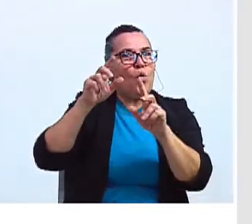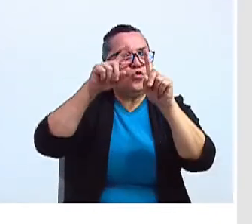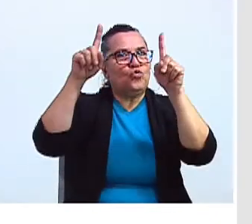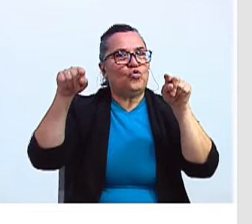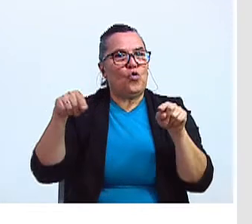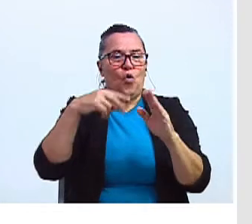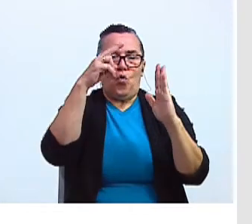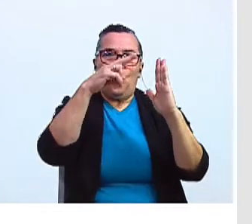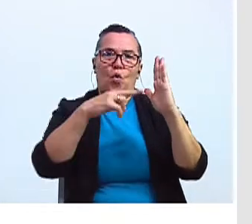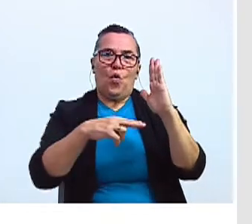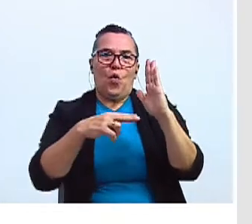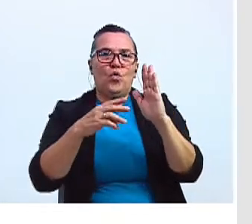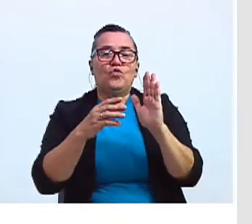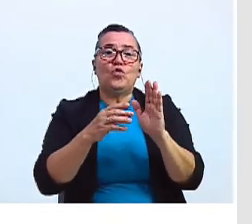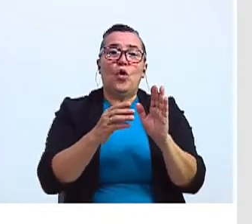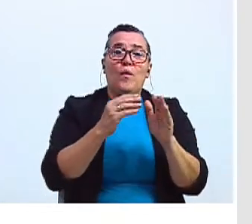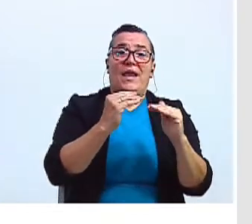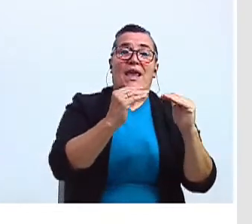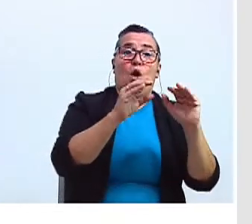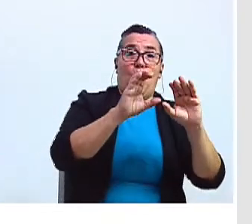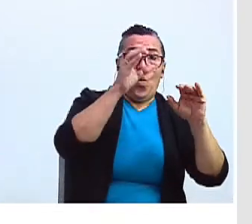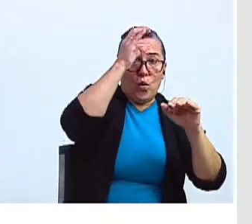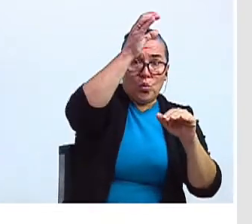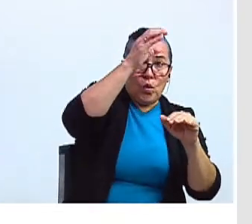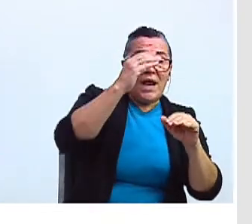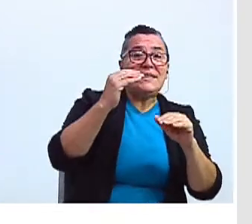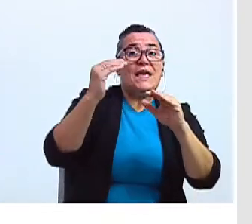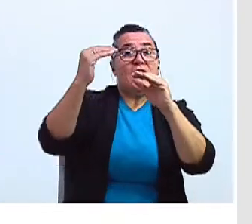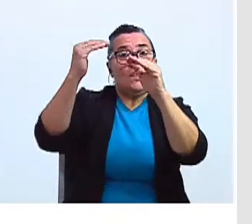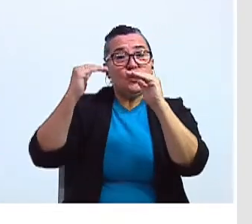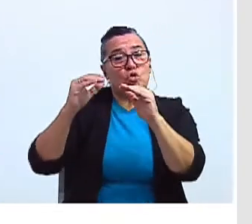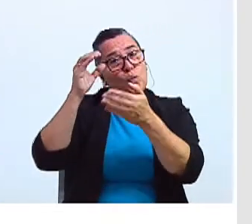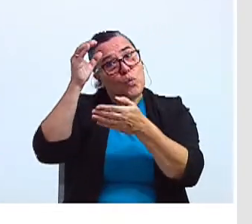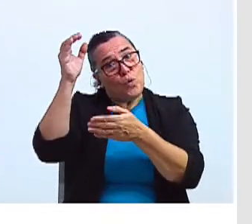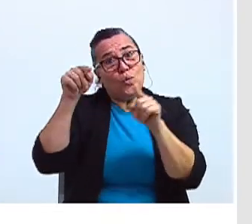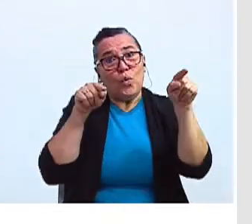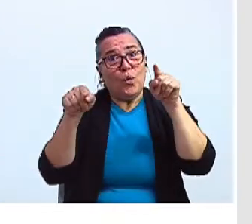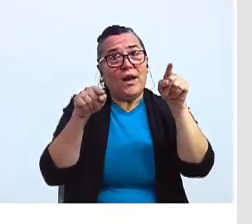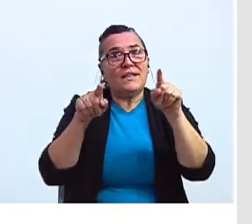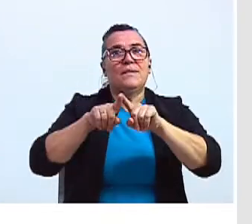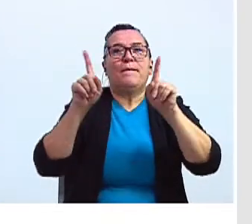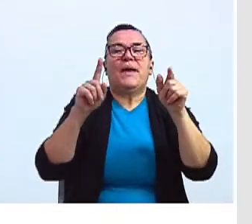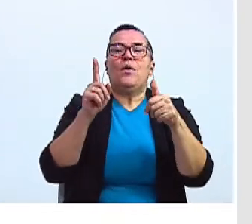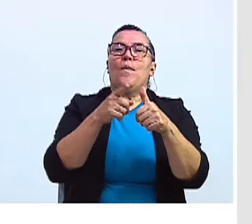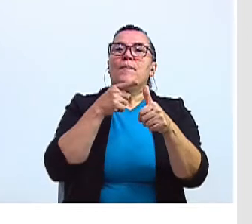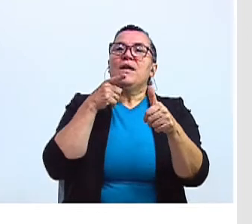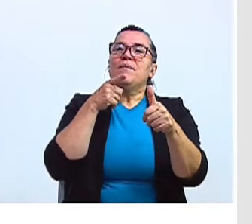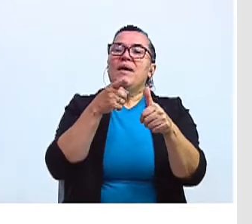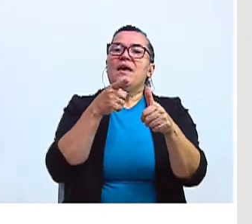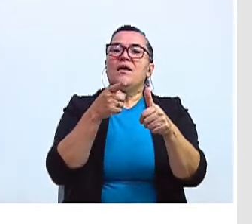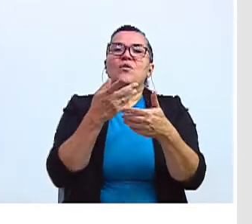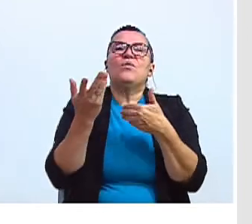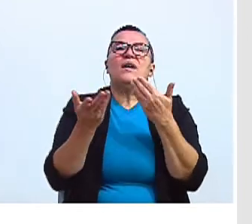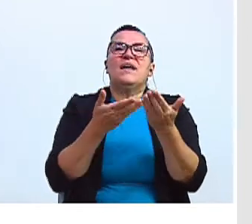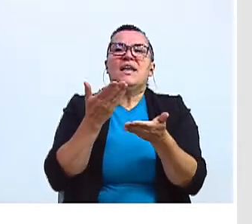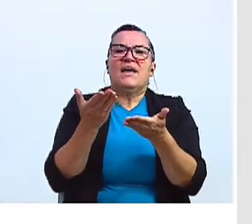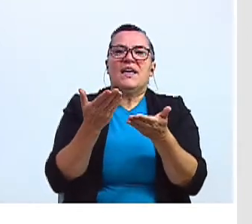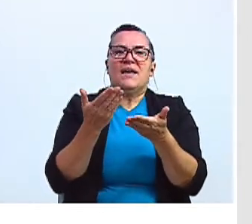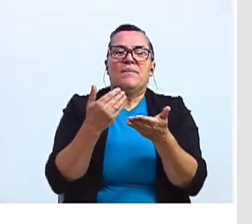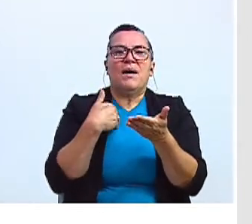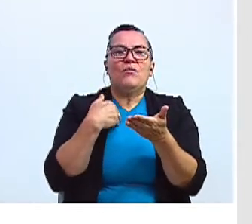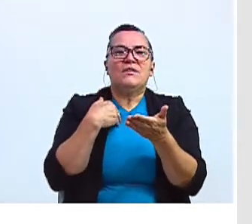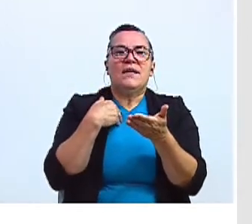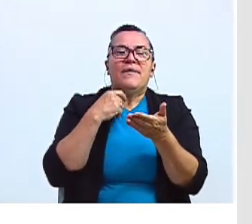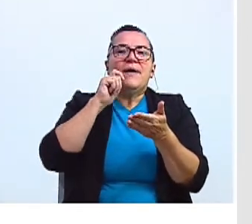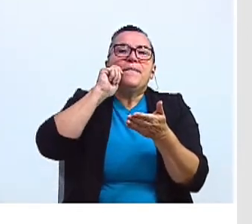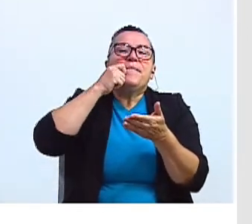and cultures and cliques. But first, we are going to check some